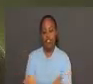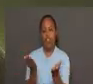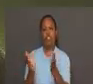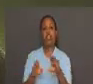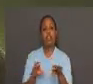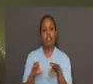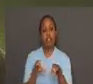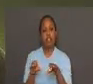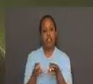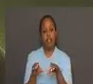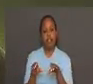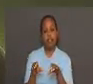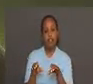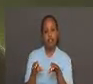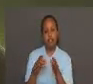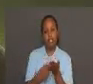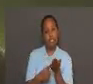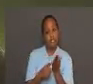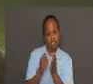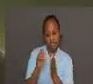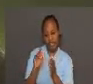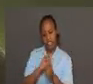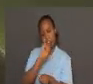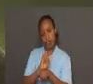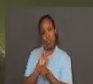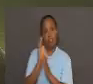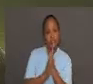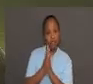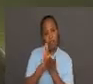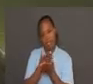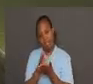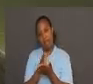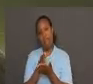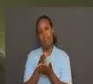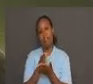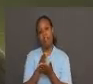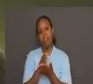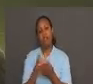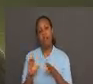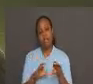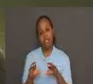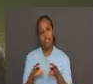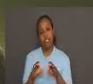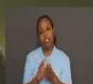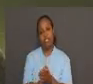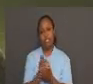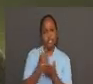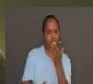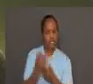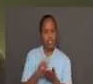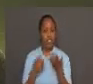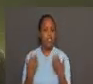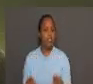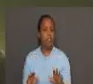Democracy encourages and in fact needs its citizens to participate. We